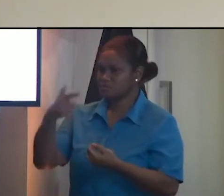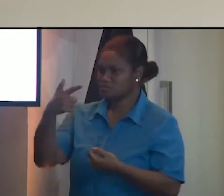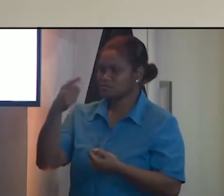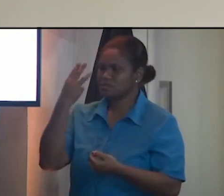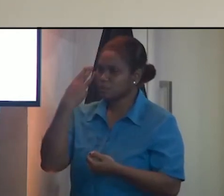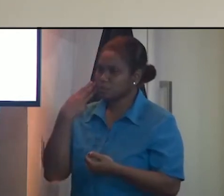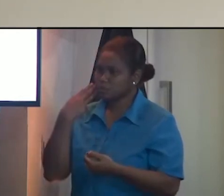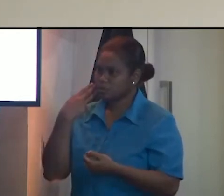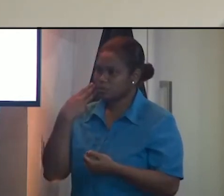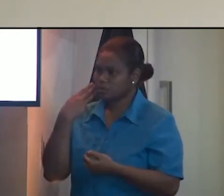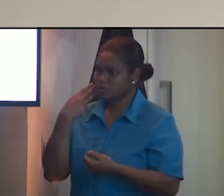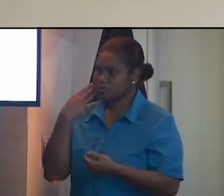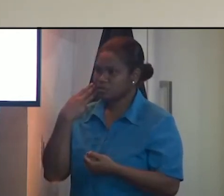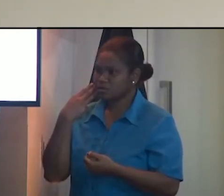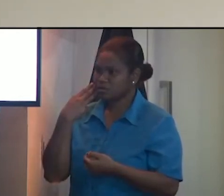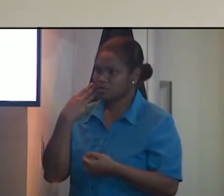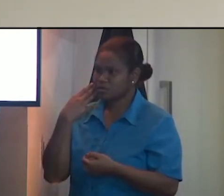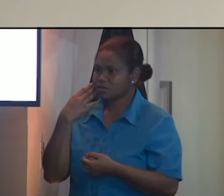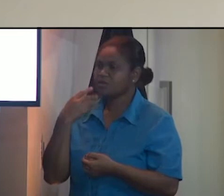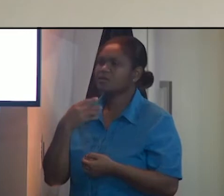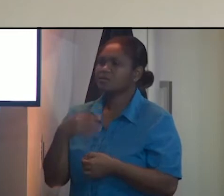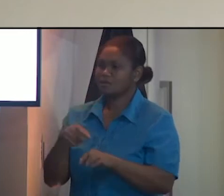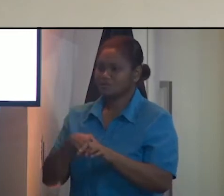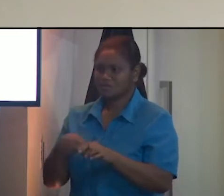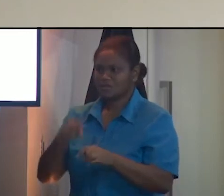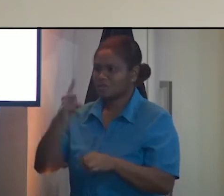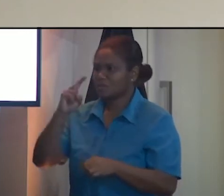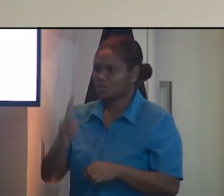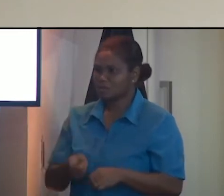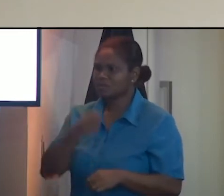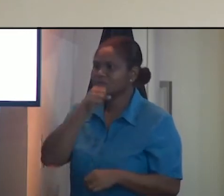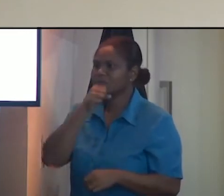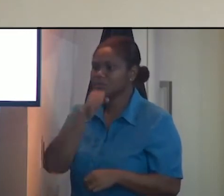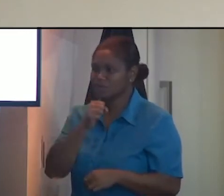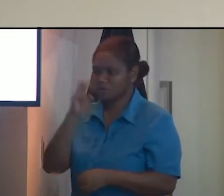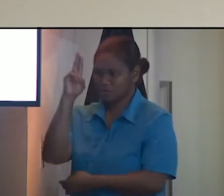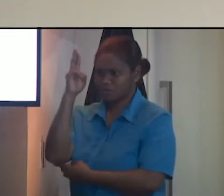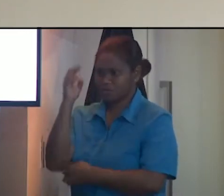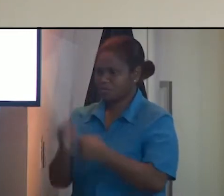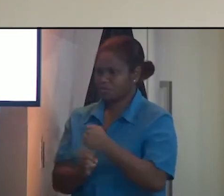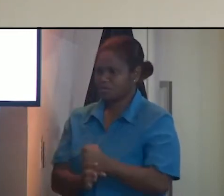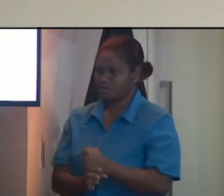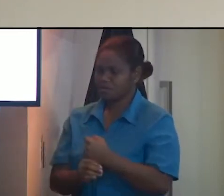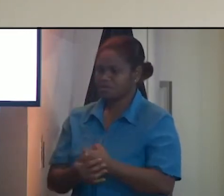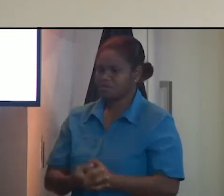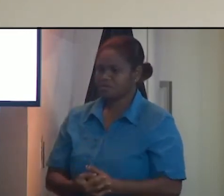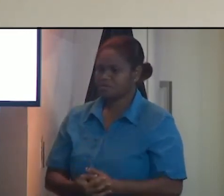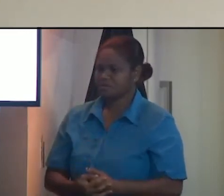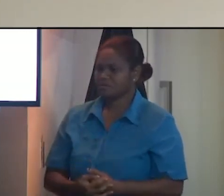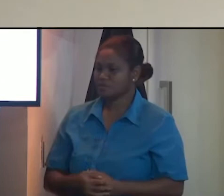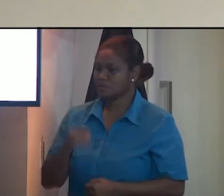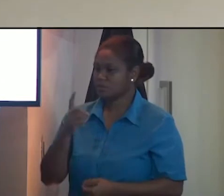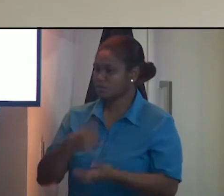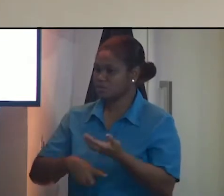1,000 over men has been represented in parliament. Now, there is an imbalance, and out of this, only 3